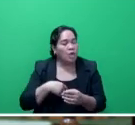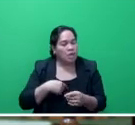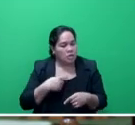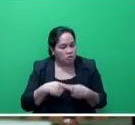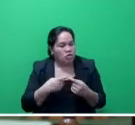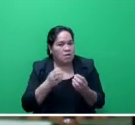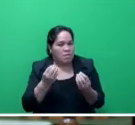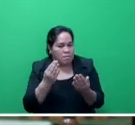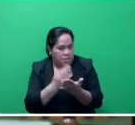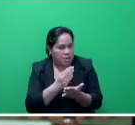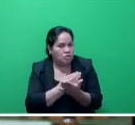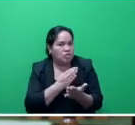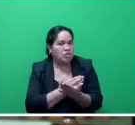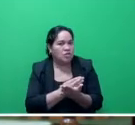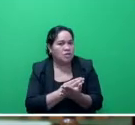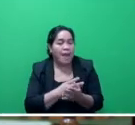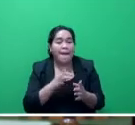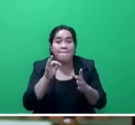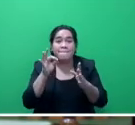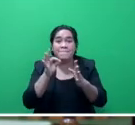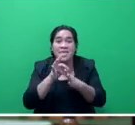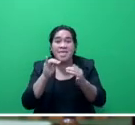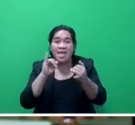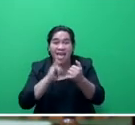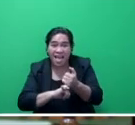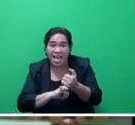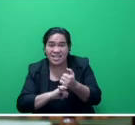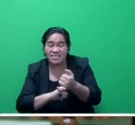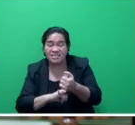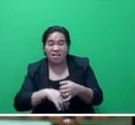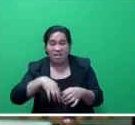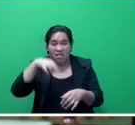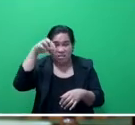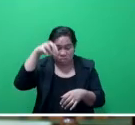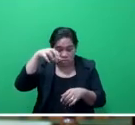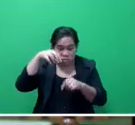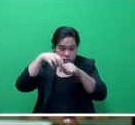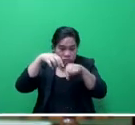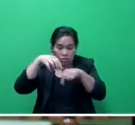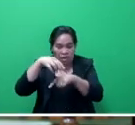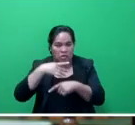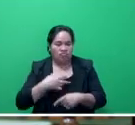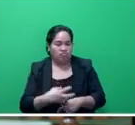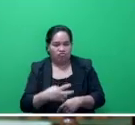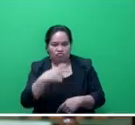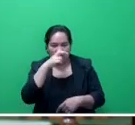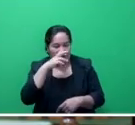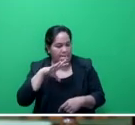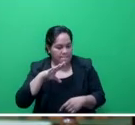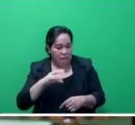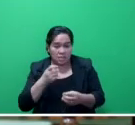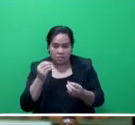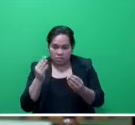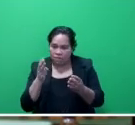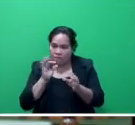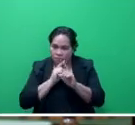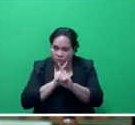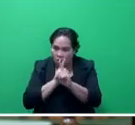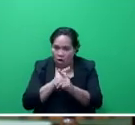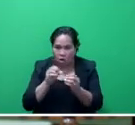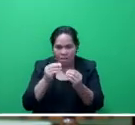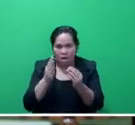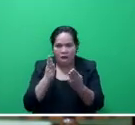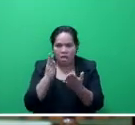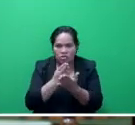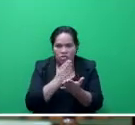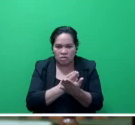budget. Permanent secretaries and agency heads are under strict instructions to operate within their budgetary allocations and avoid any